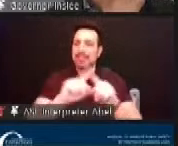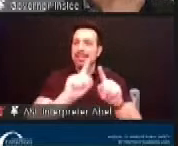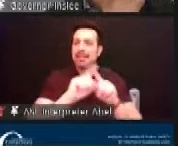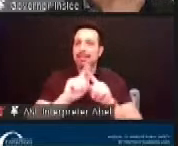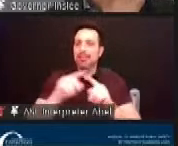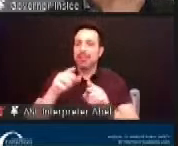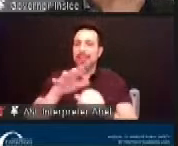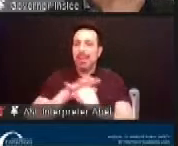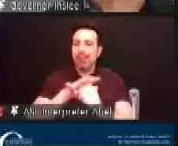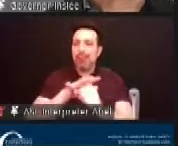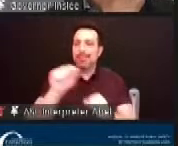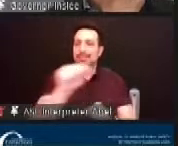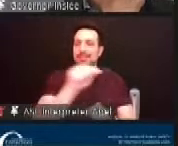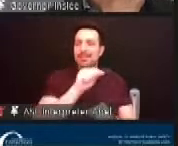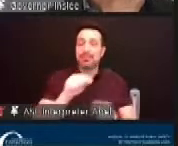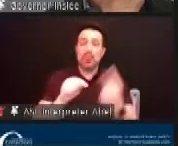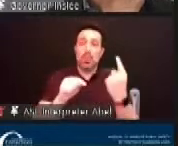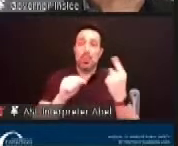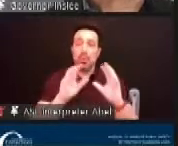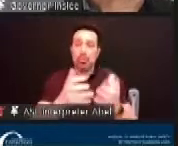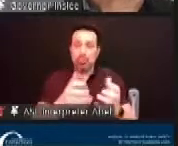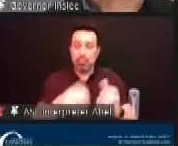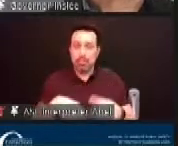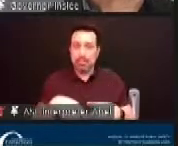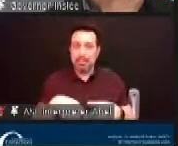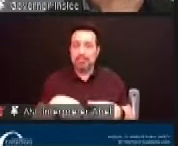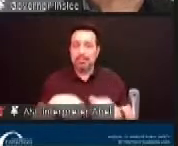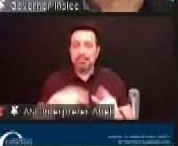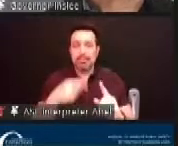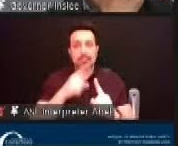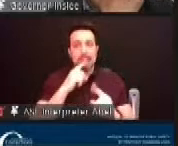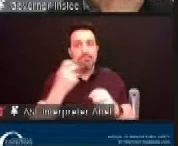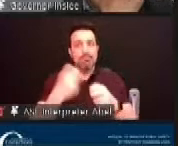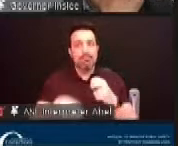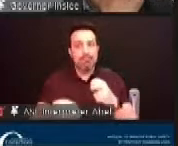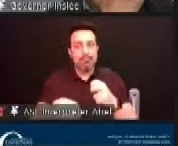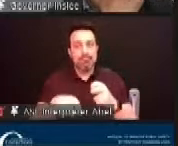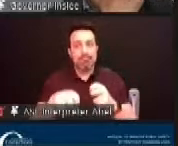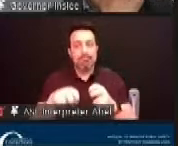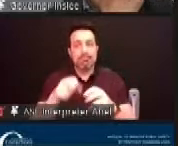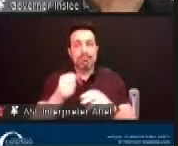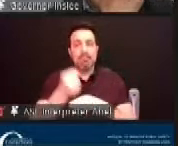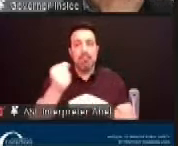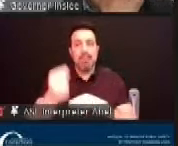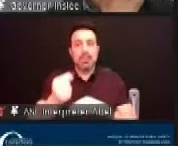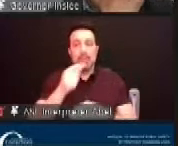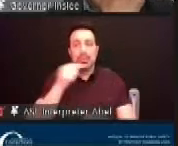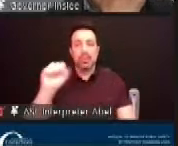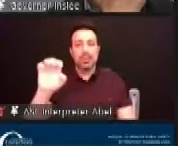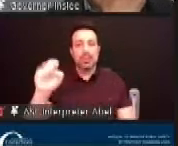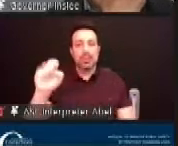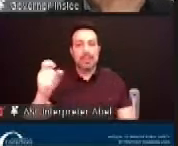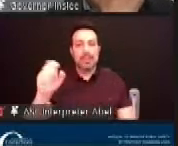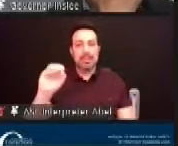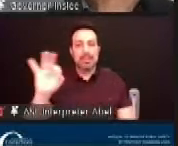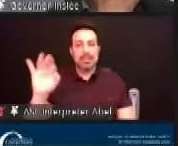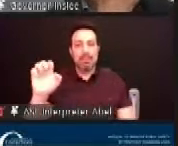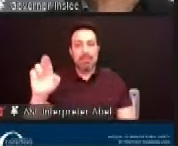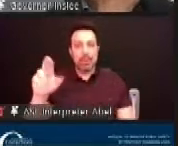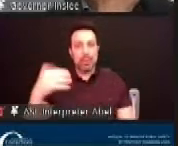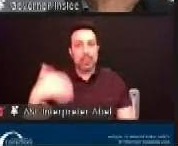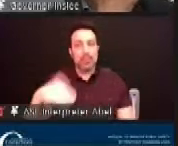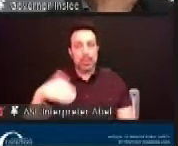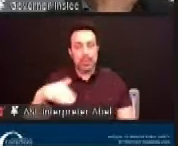neighborhoods. One group that's particularly difficult to place are sex offenders. As most people